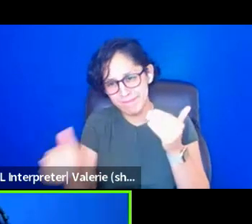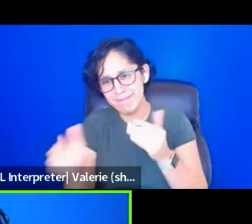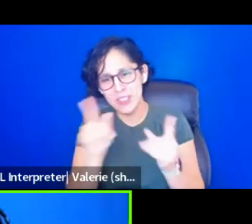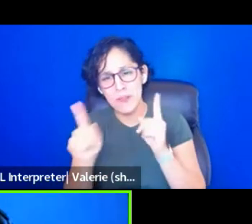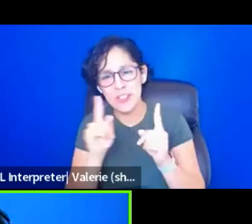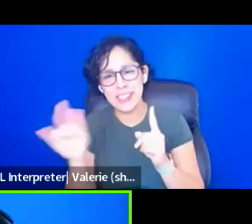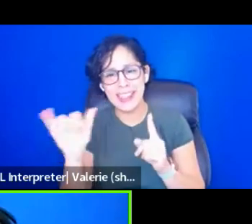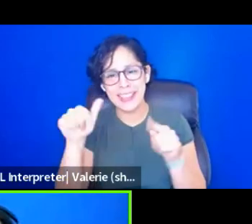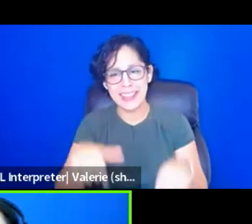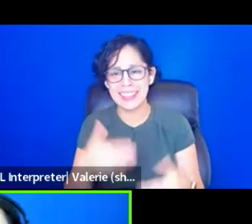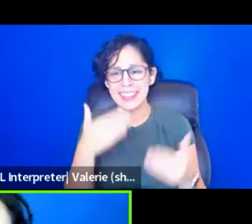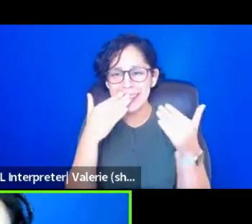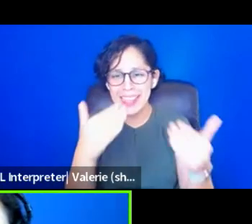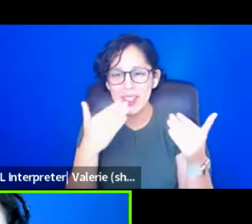Thank you.